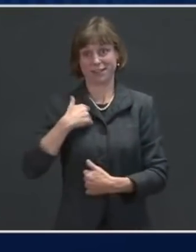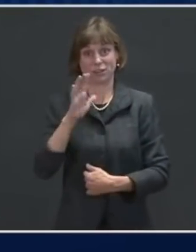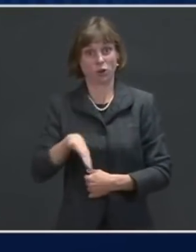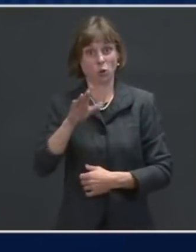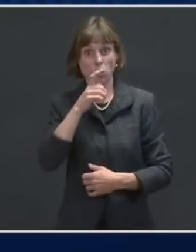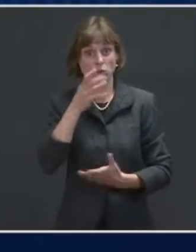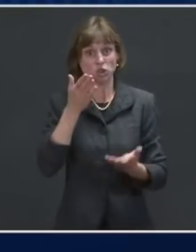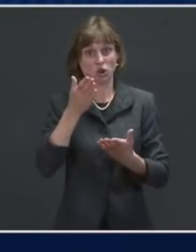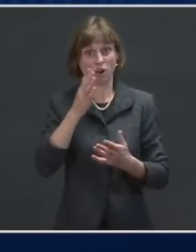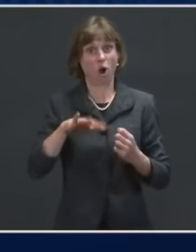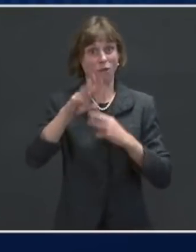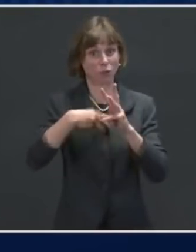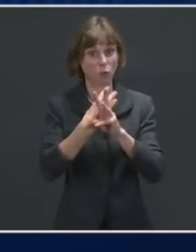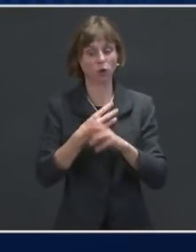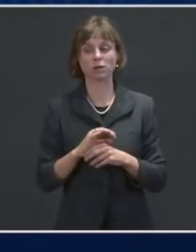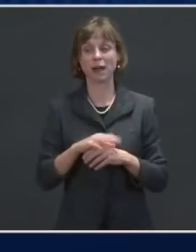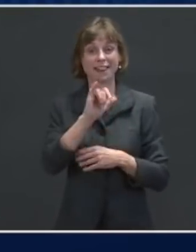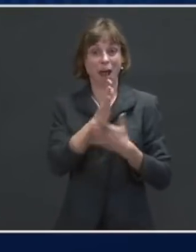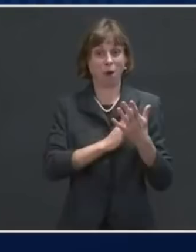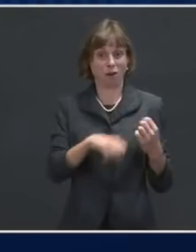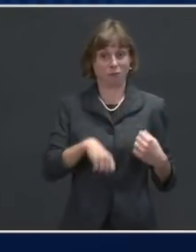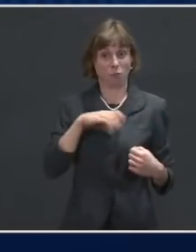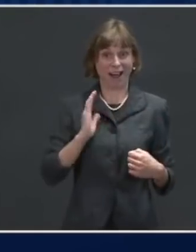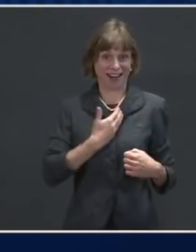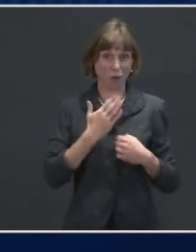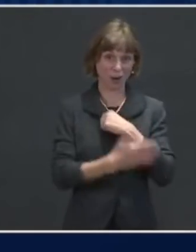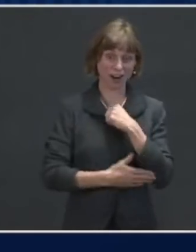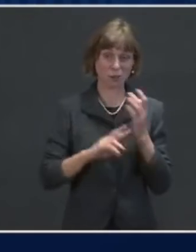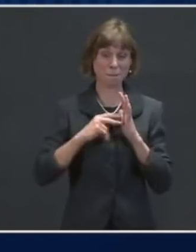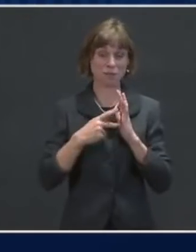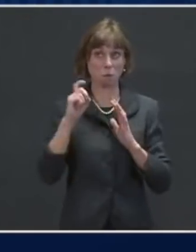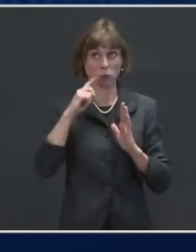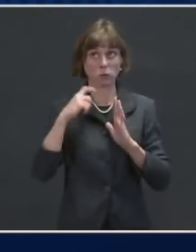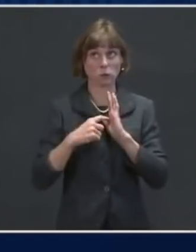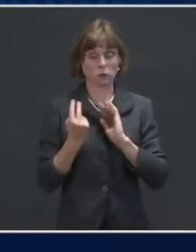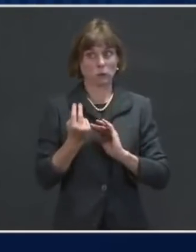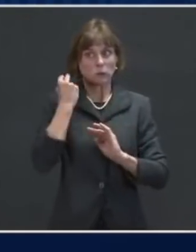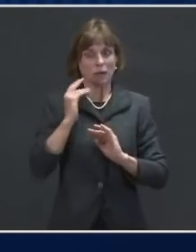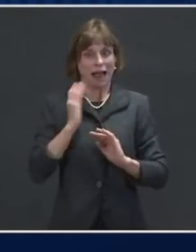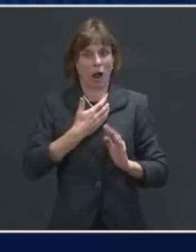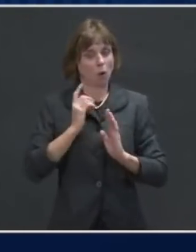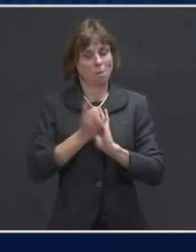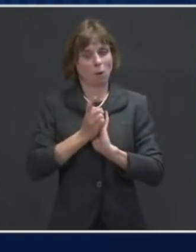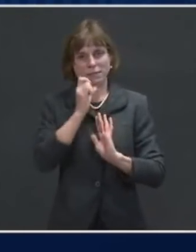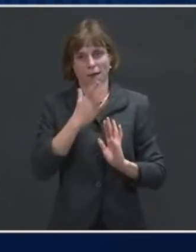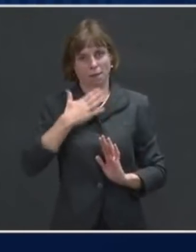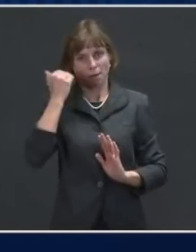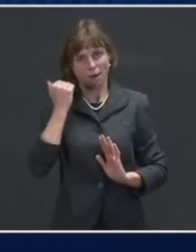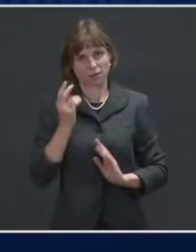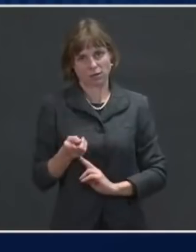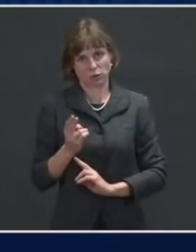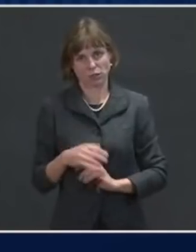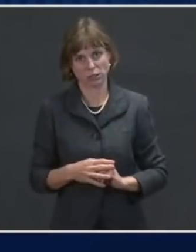course, that part of pride in our country means recognizing moments where we as a country haven't lived up to our highest ideals, which is